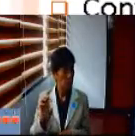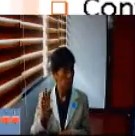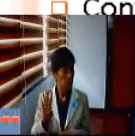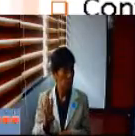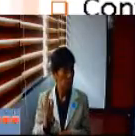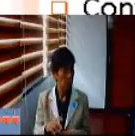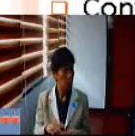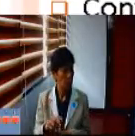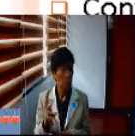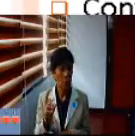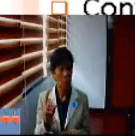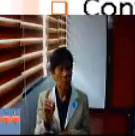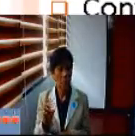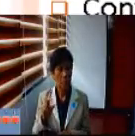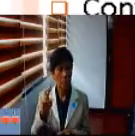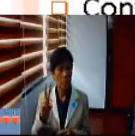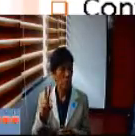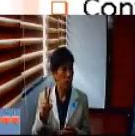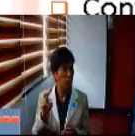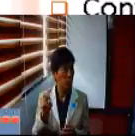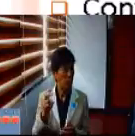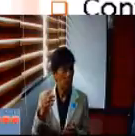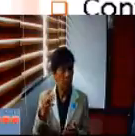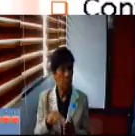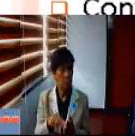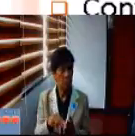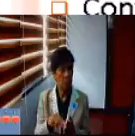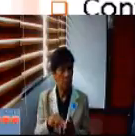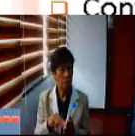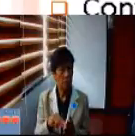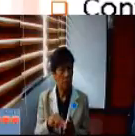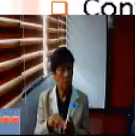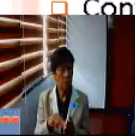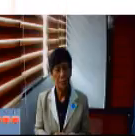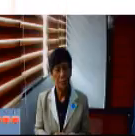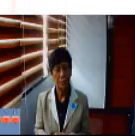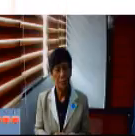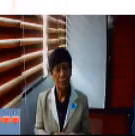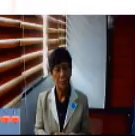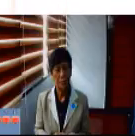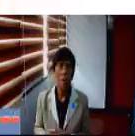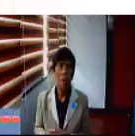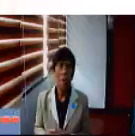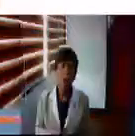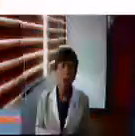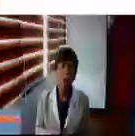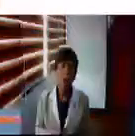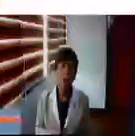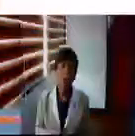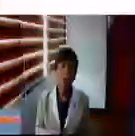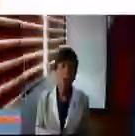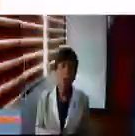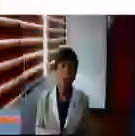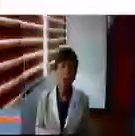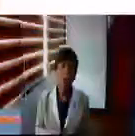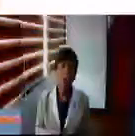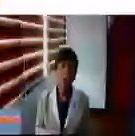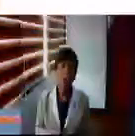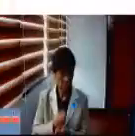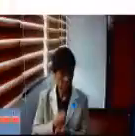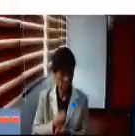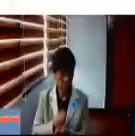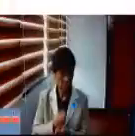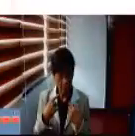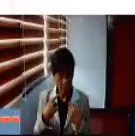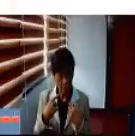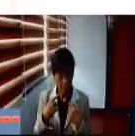billion, although this might be a little bit underestimated. Next. Just recently, last year, there was a paper that